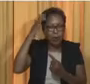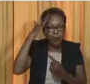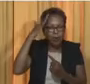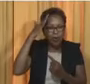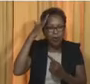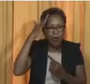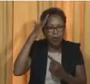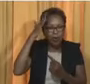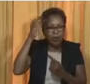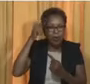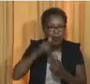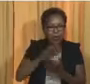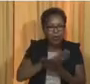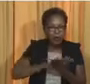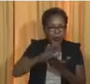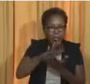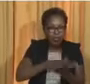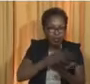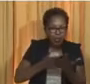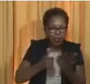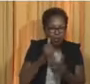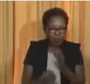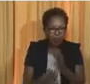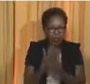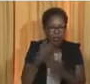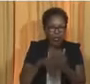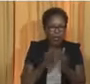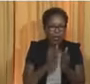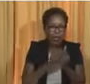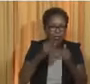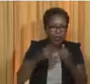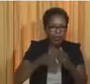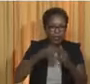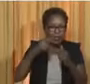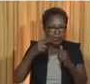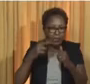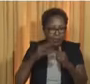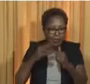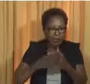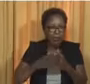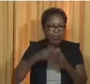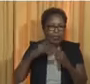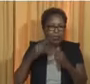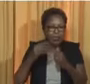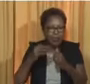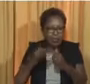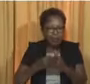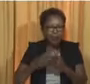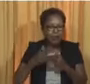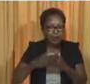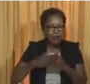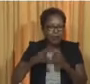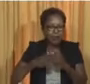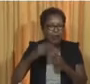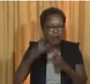found root in 1973 in India, was available when the framers of the Constitution of